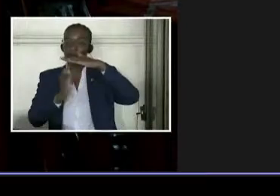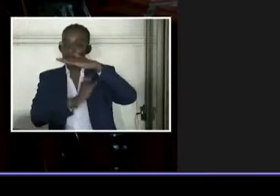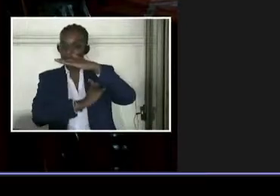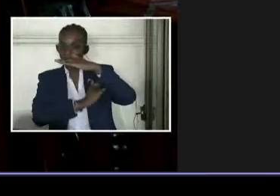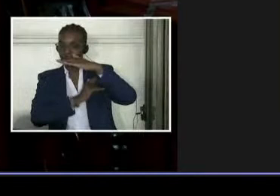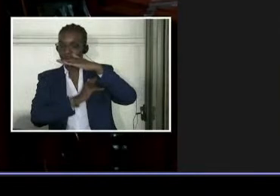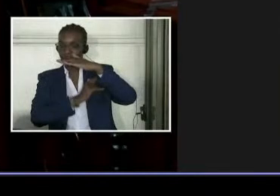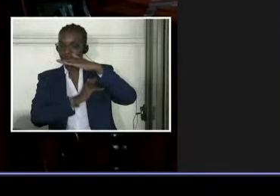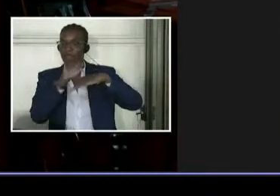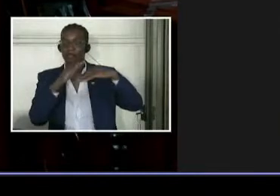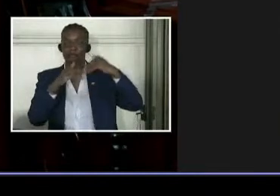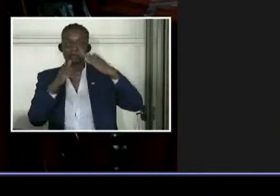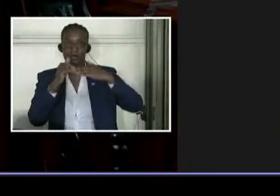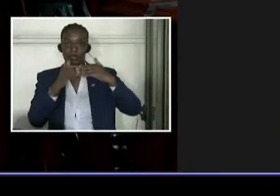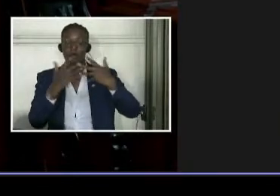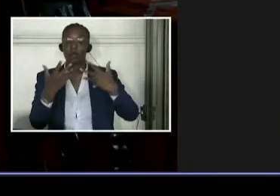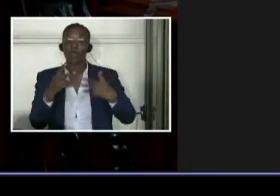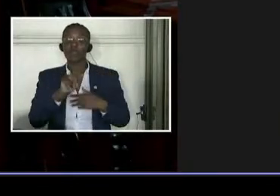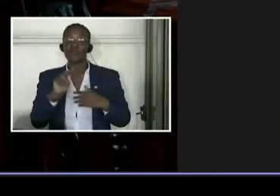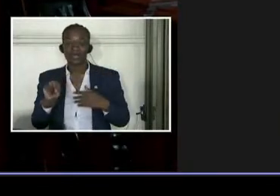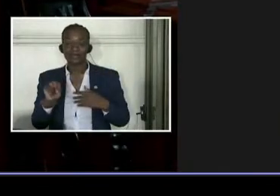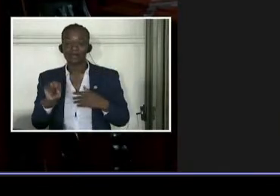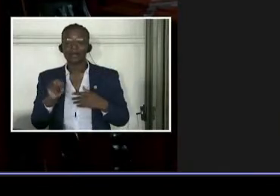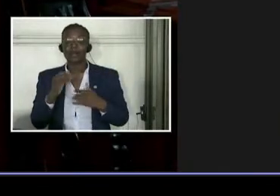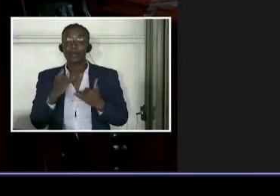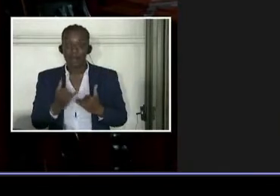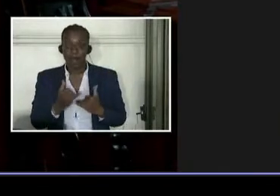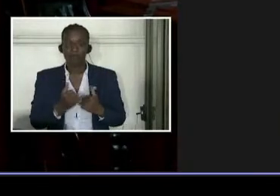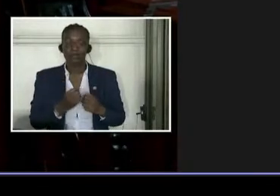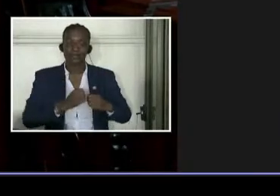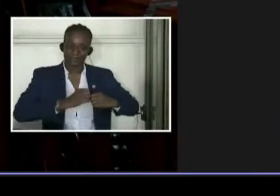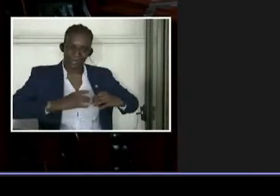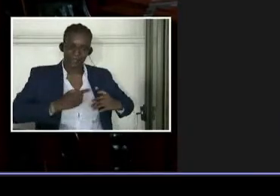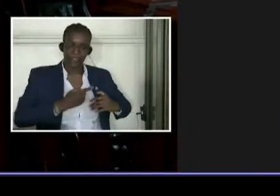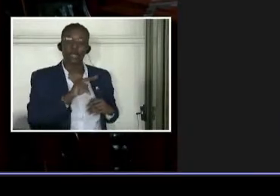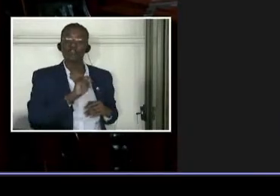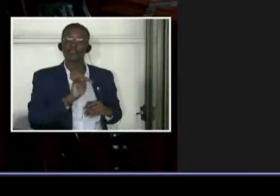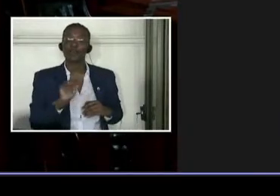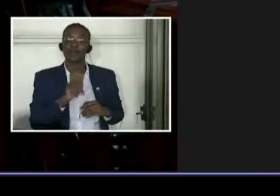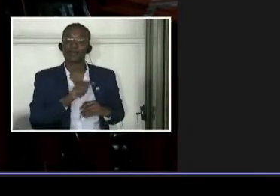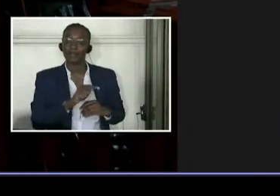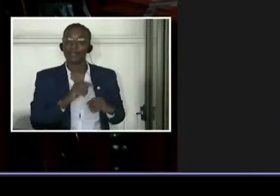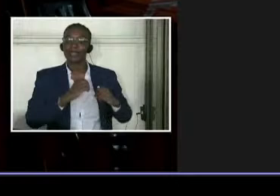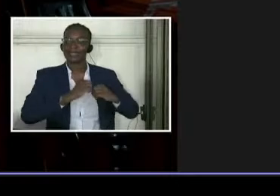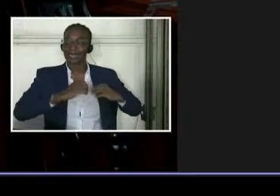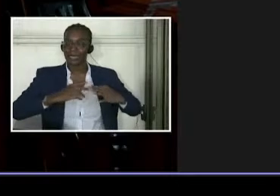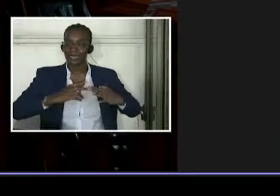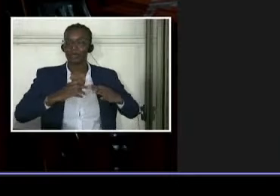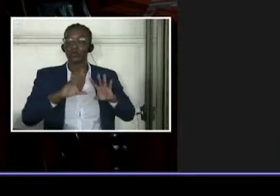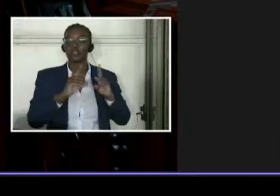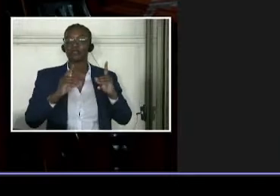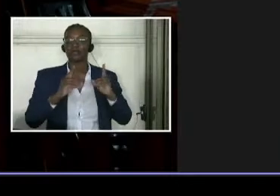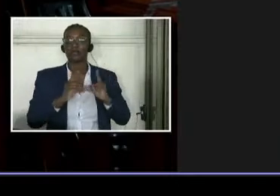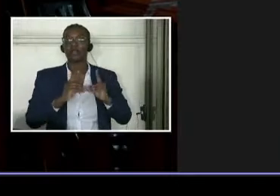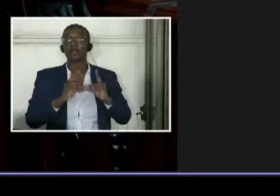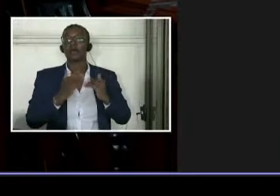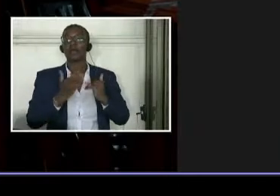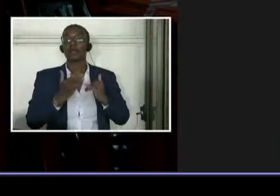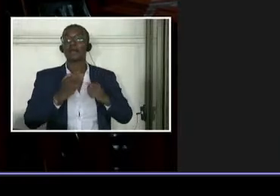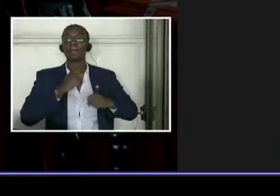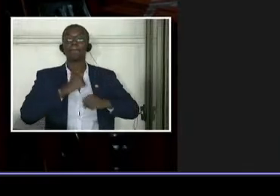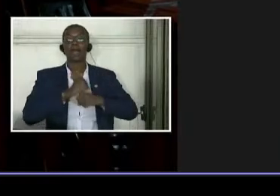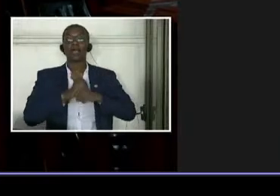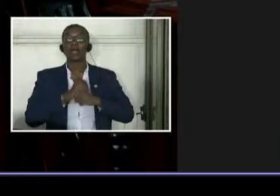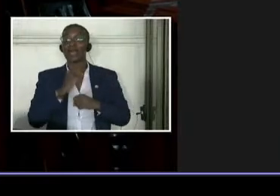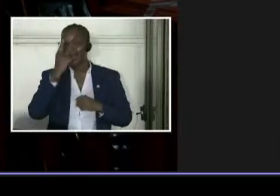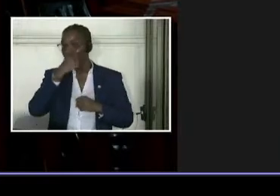The social housing project in Newcastle is gradually taking shape. The department with the first foundations as having been casted